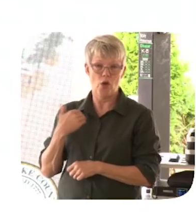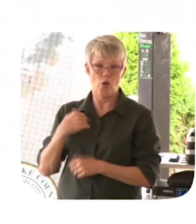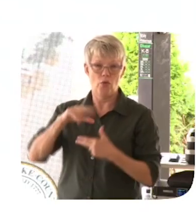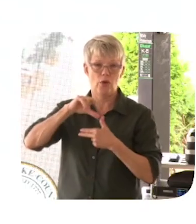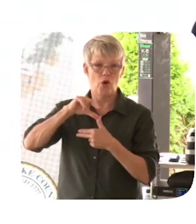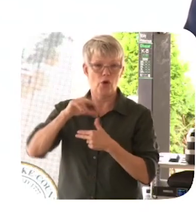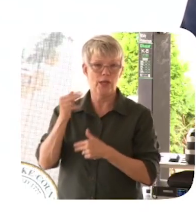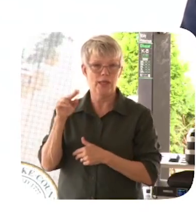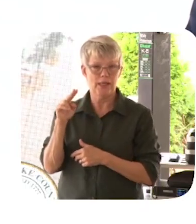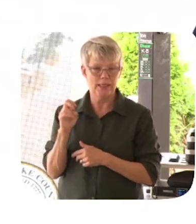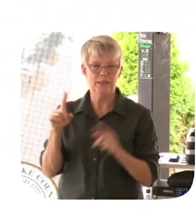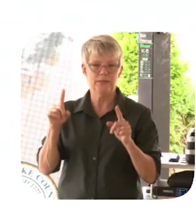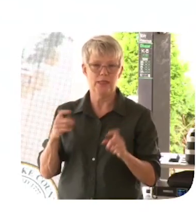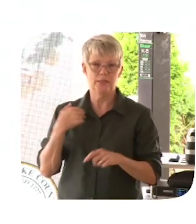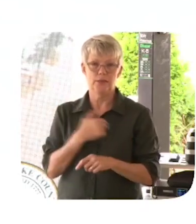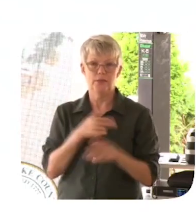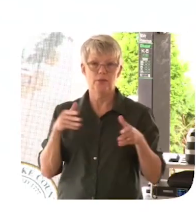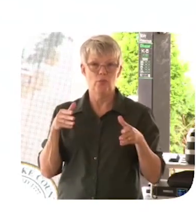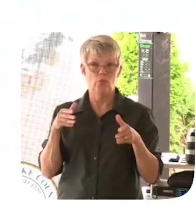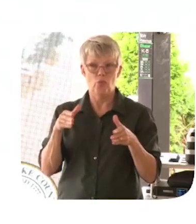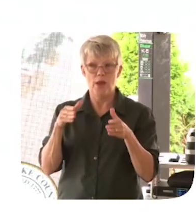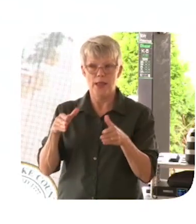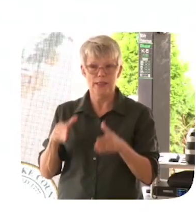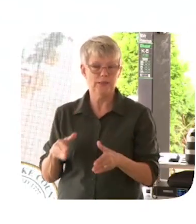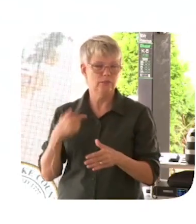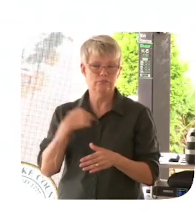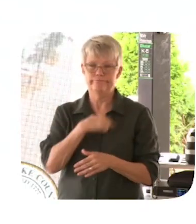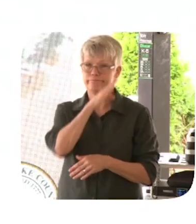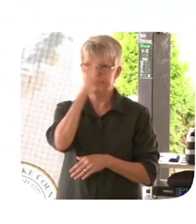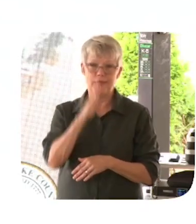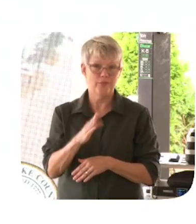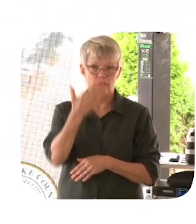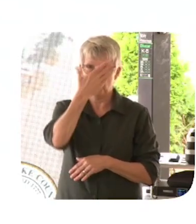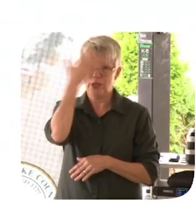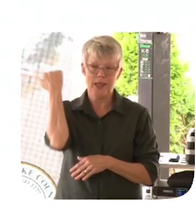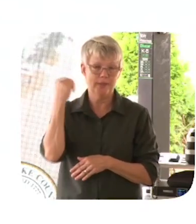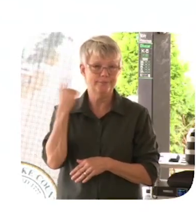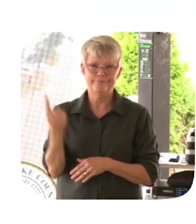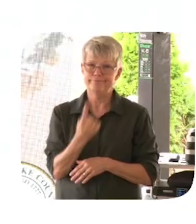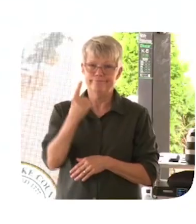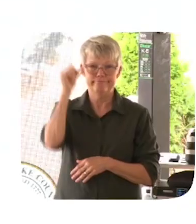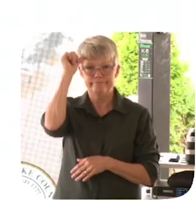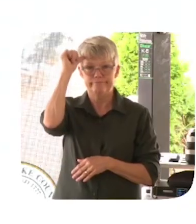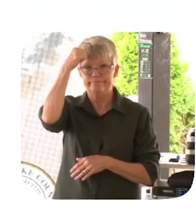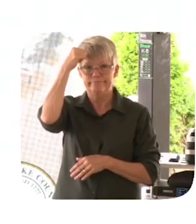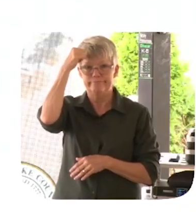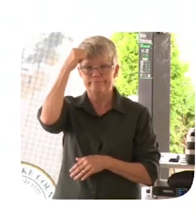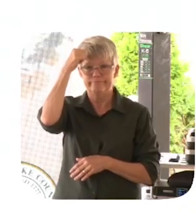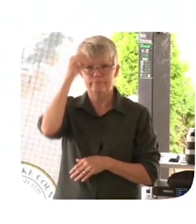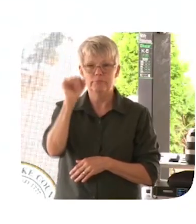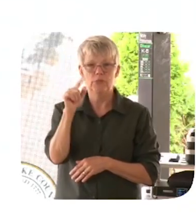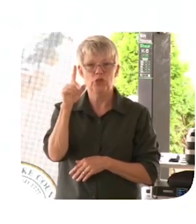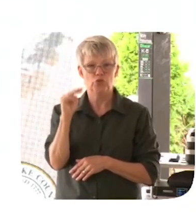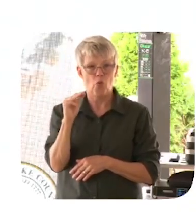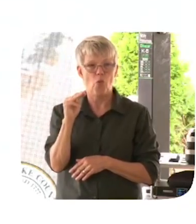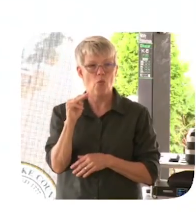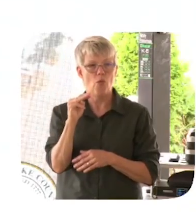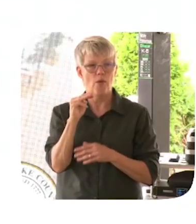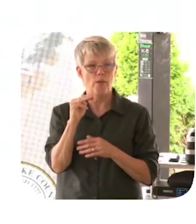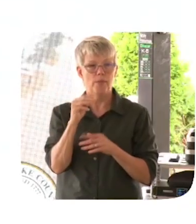Hurricane Helene tested us in ways that we will never forget. The storm didn't impact us all